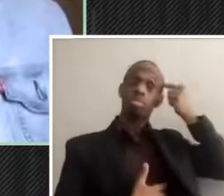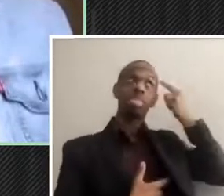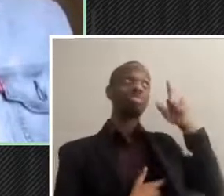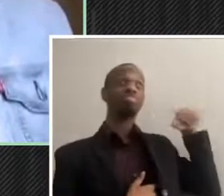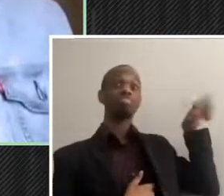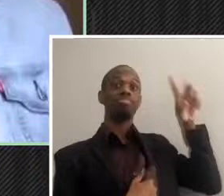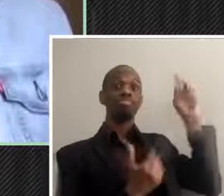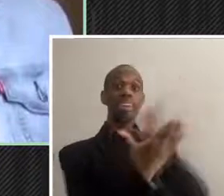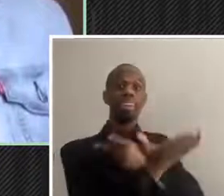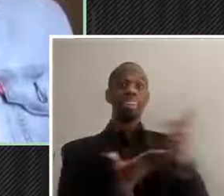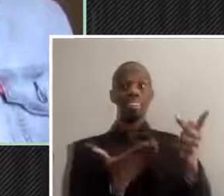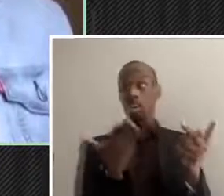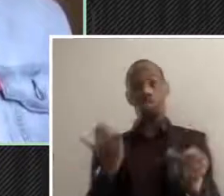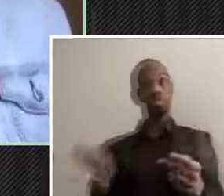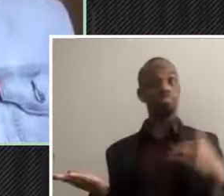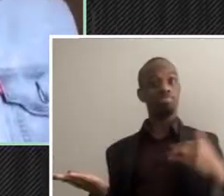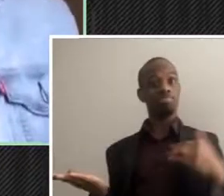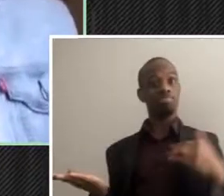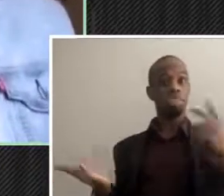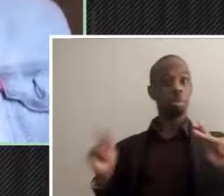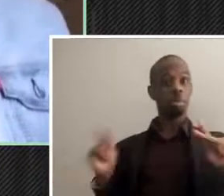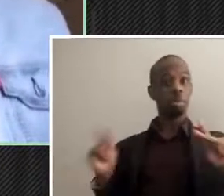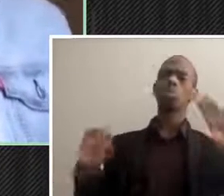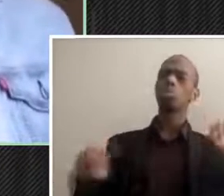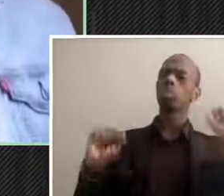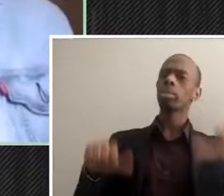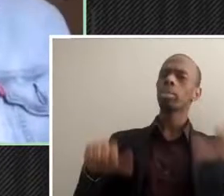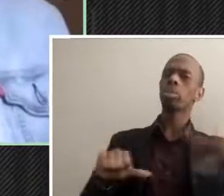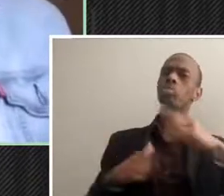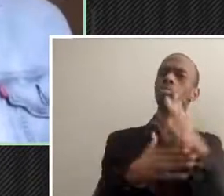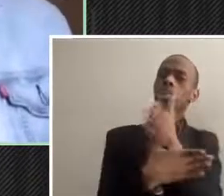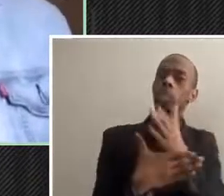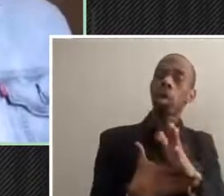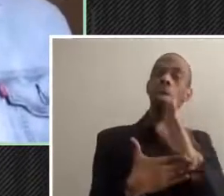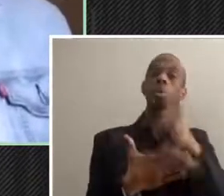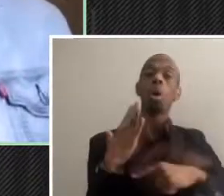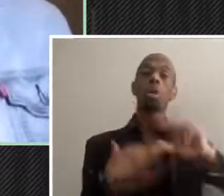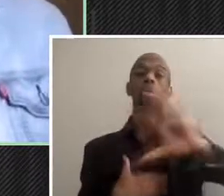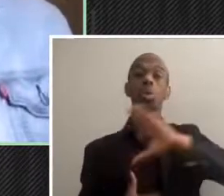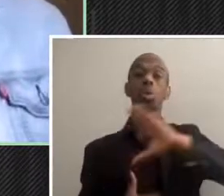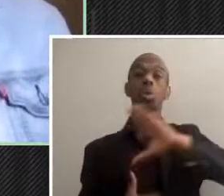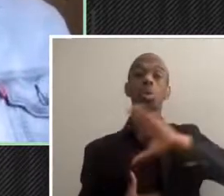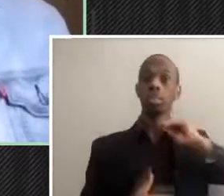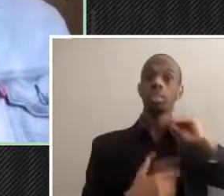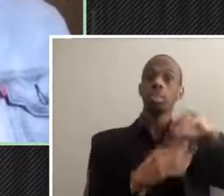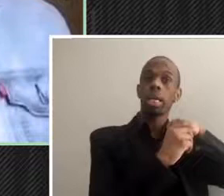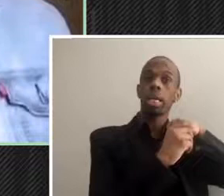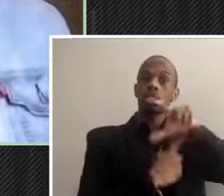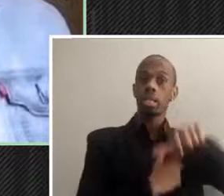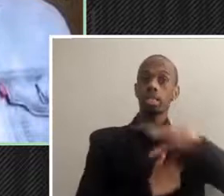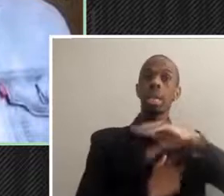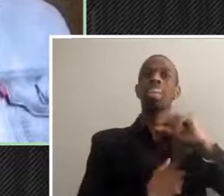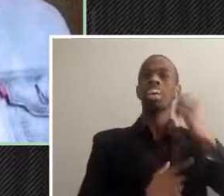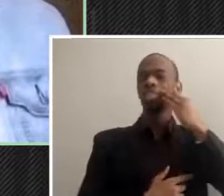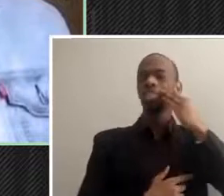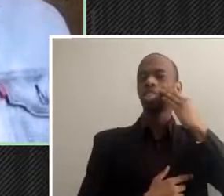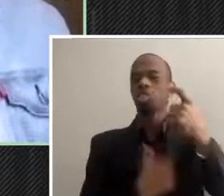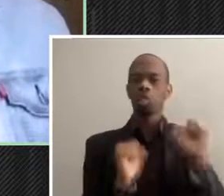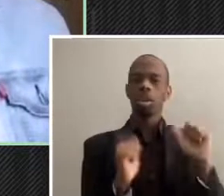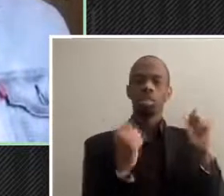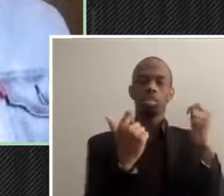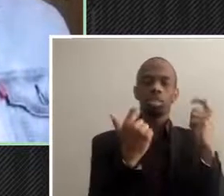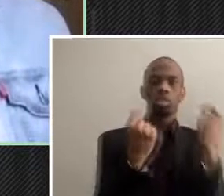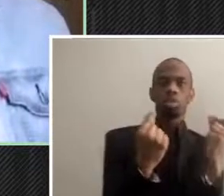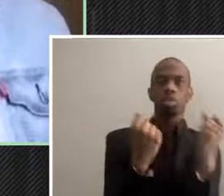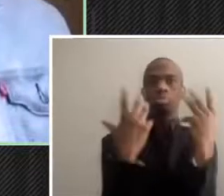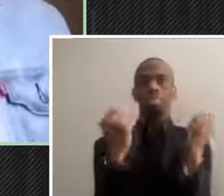ground right now in Texas? And I know you're actually multitasking right now and trying to serve the community at the same time. That just goes to show what